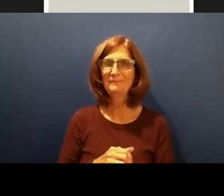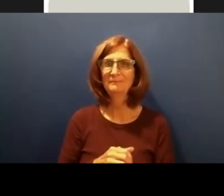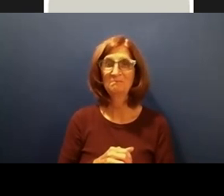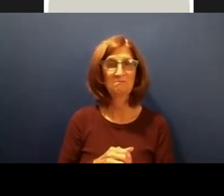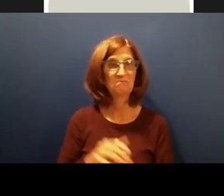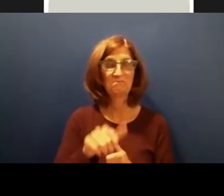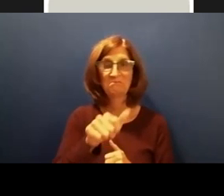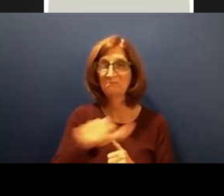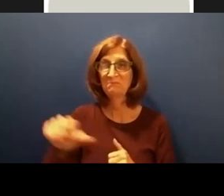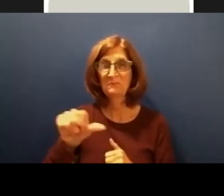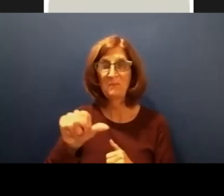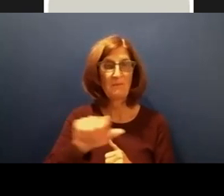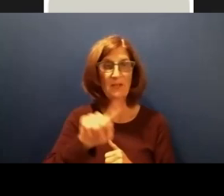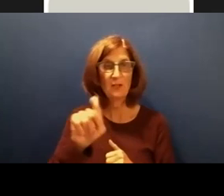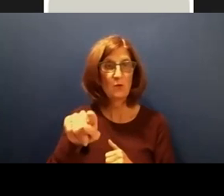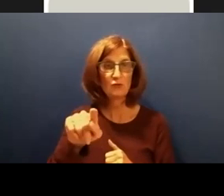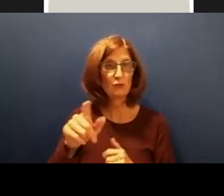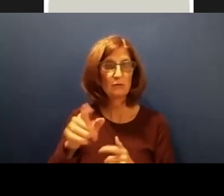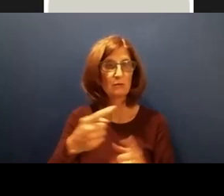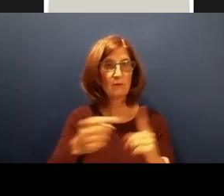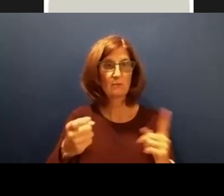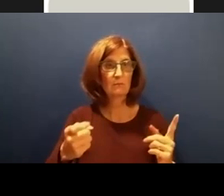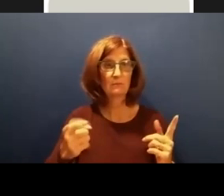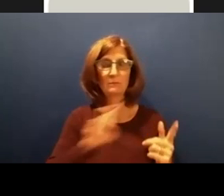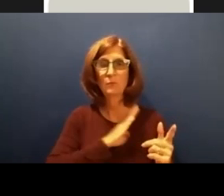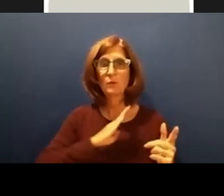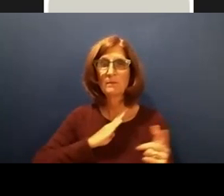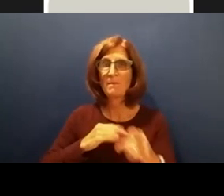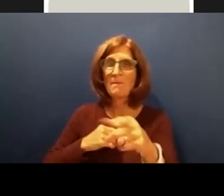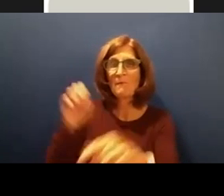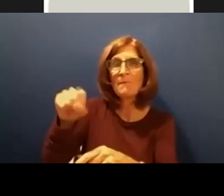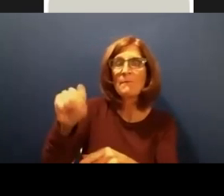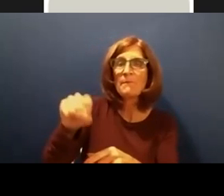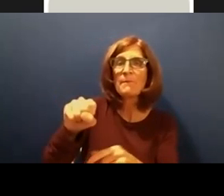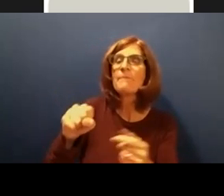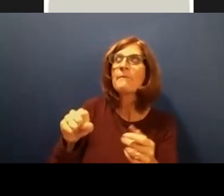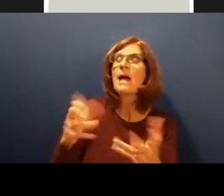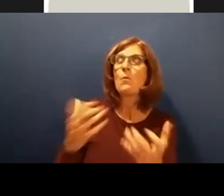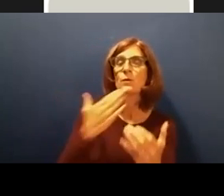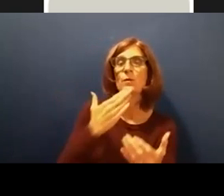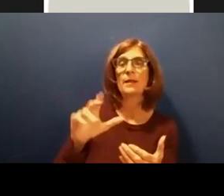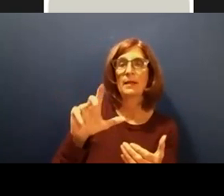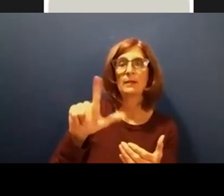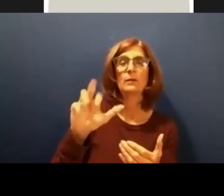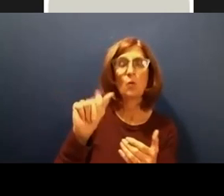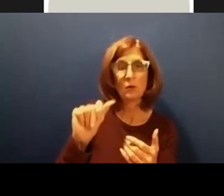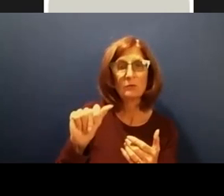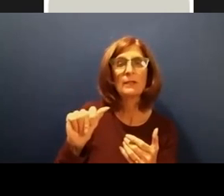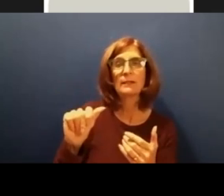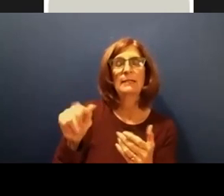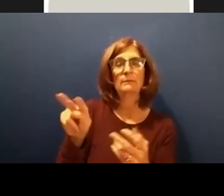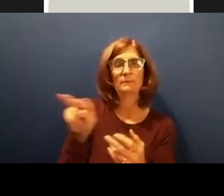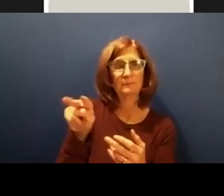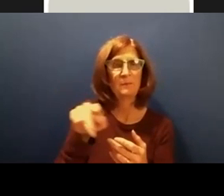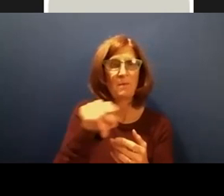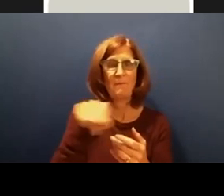Any questions, comments from the board? Yes, Sam, I just want to thank Laura and Telesis. Prestigious Hills was a name